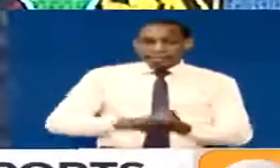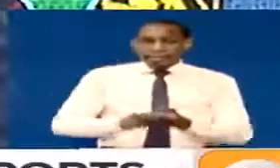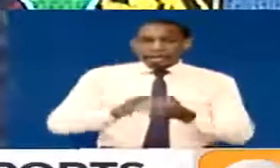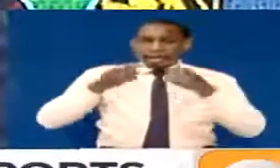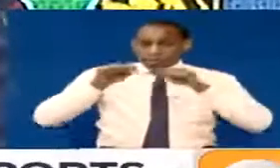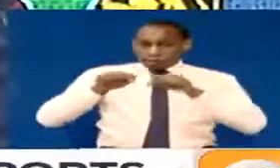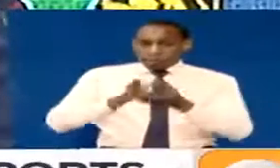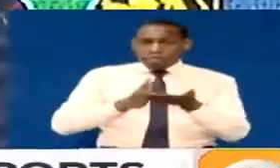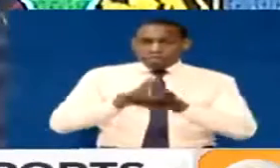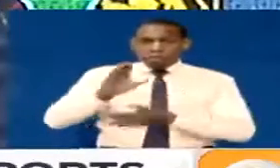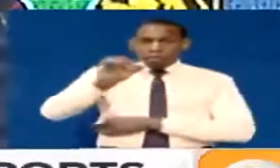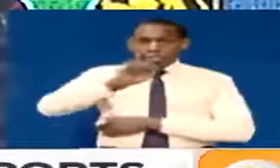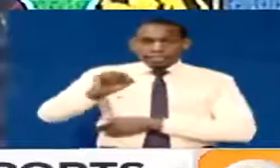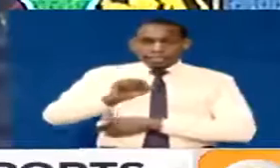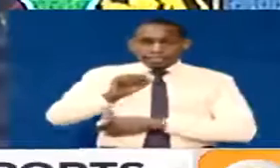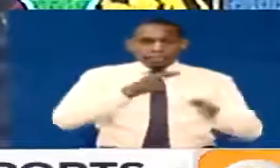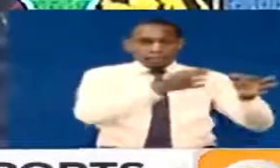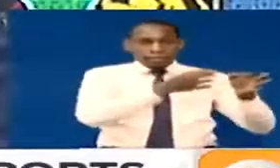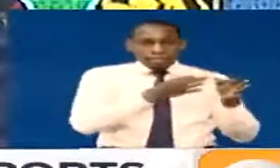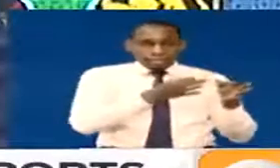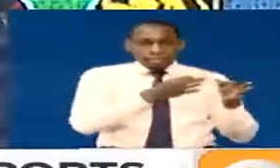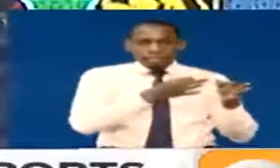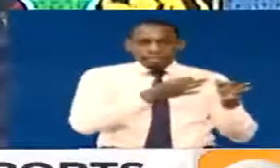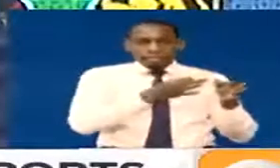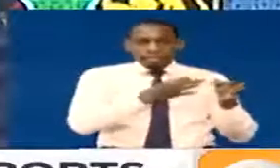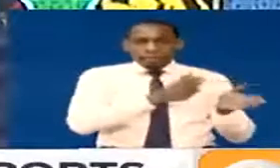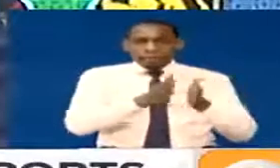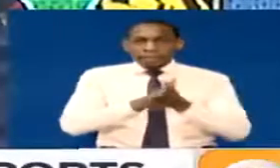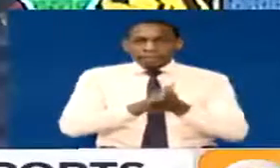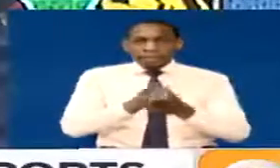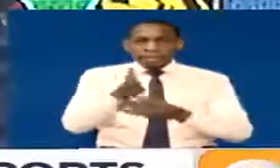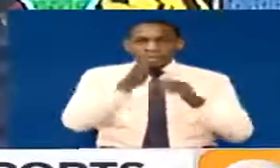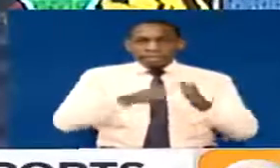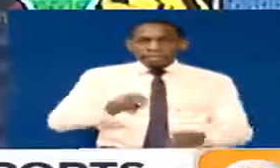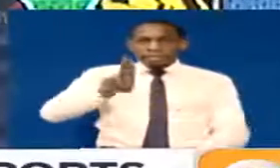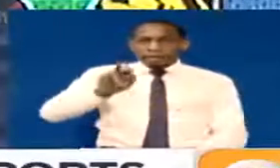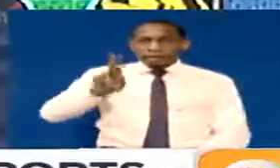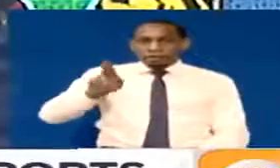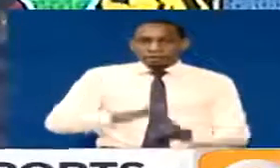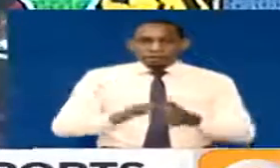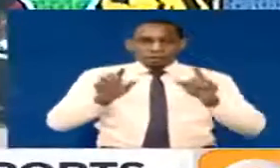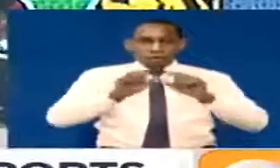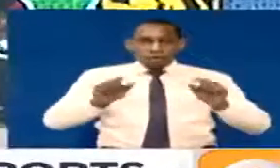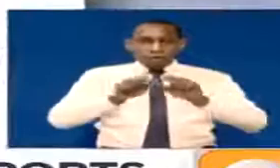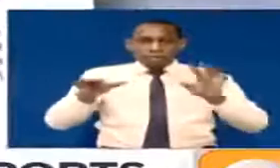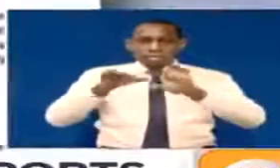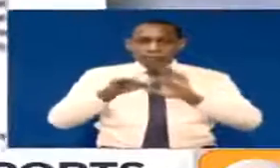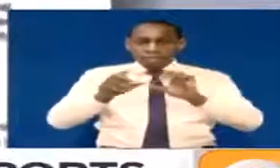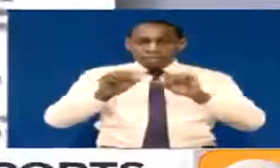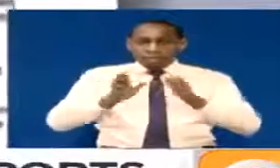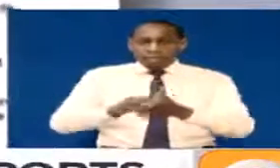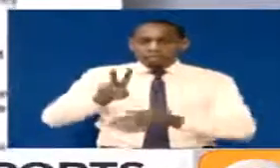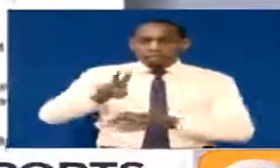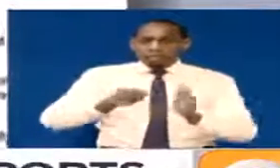was announced today by the Cabinet Secretary for Treasury and Planning, Ambassador Ukur Yatani. According to a joint statement by the